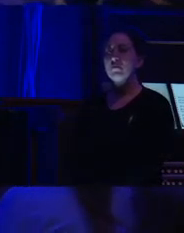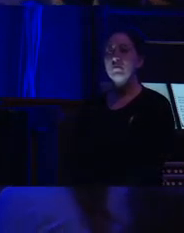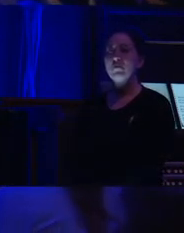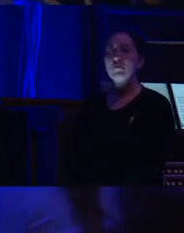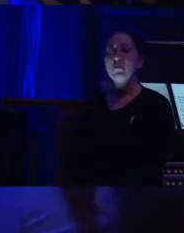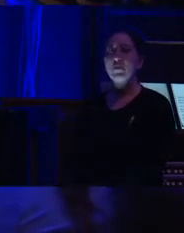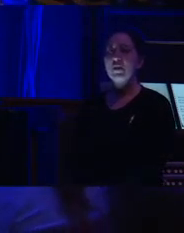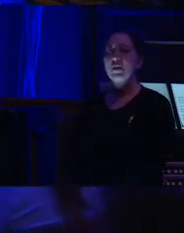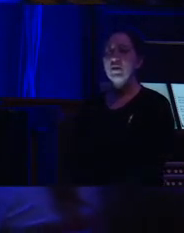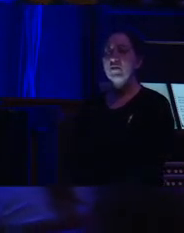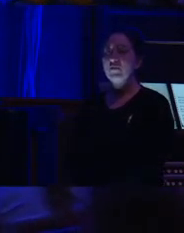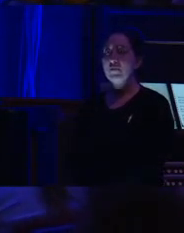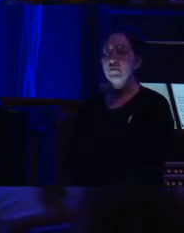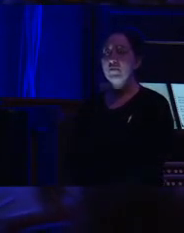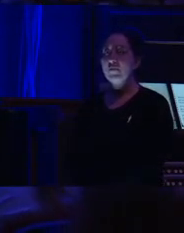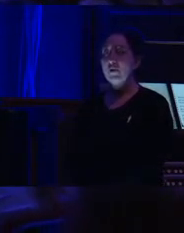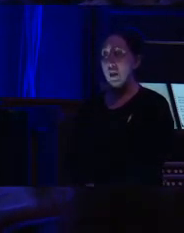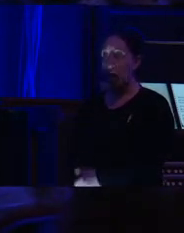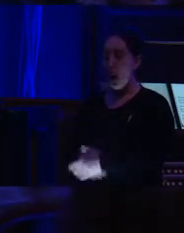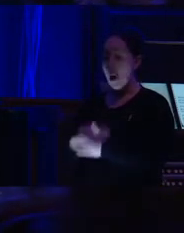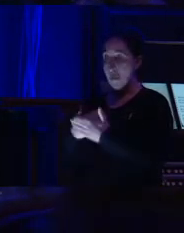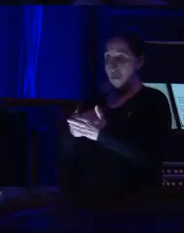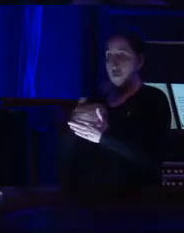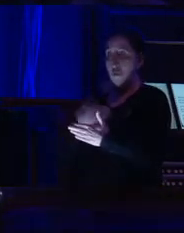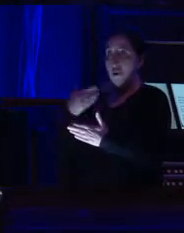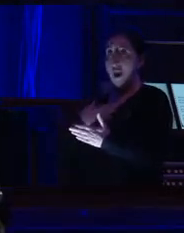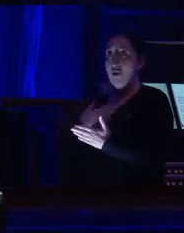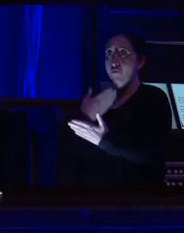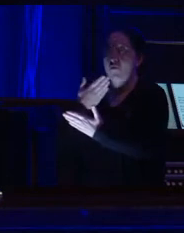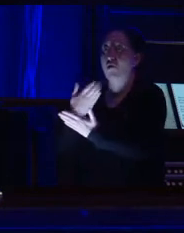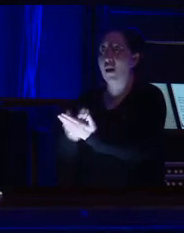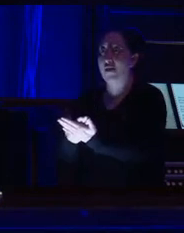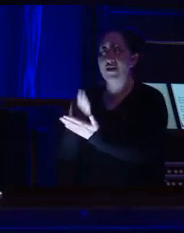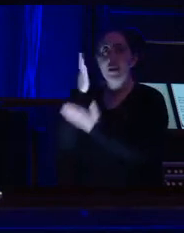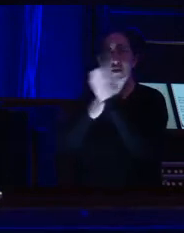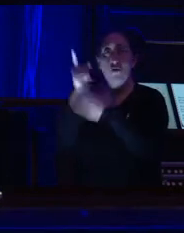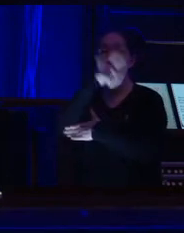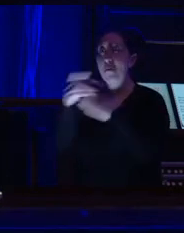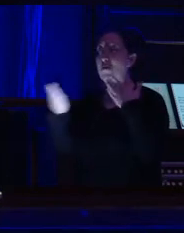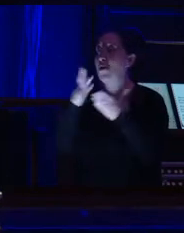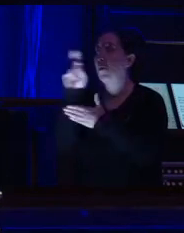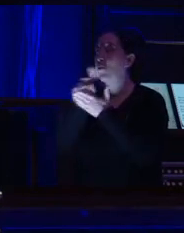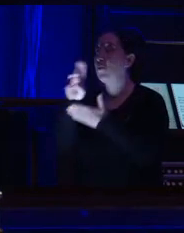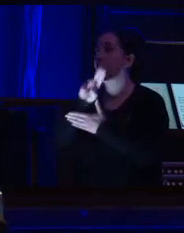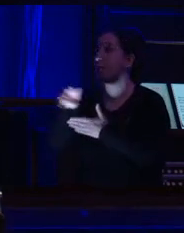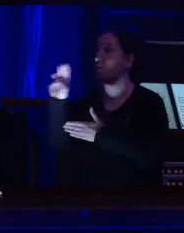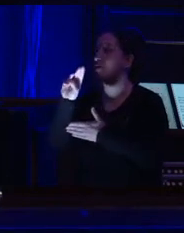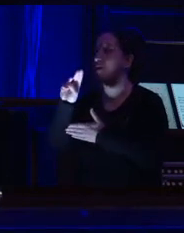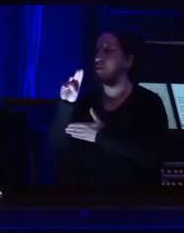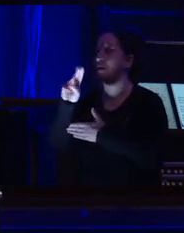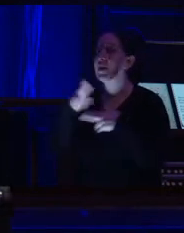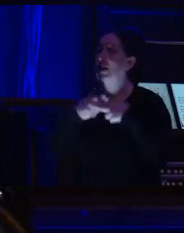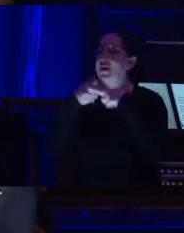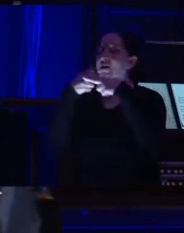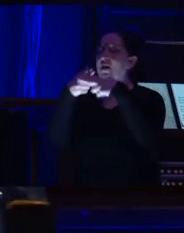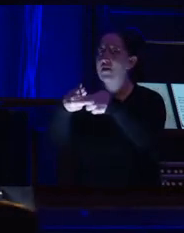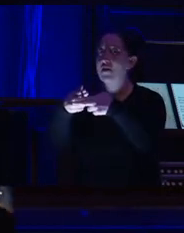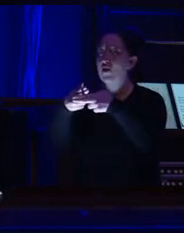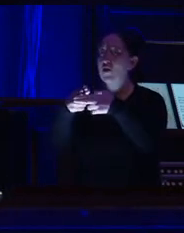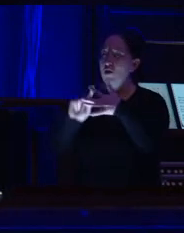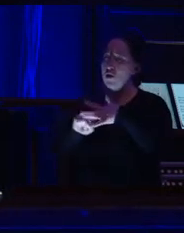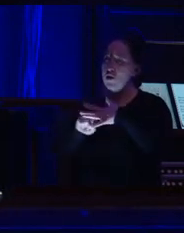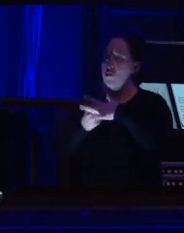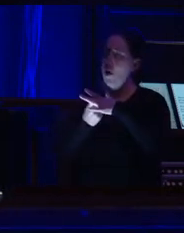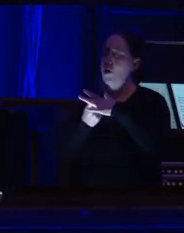You see, before I came here, some of you may know that the University of Michigan is considered to be a spawning ground